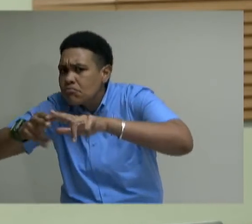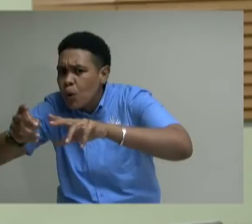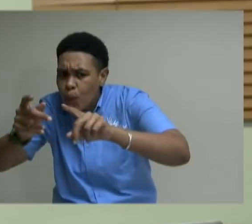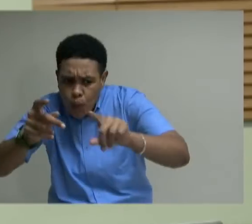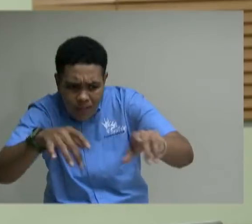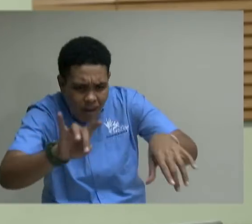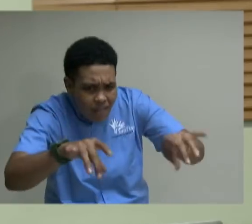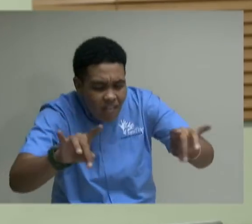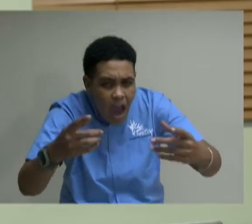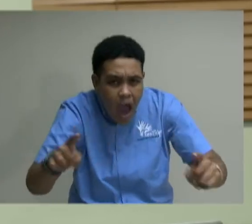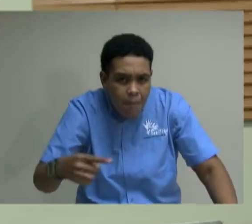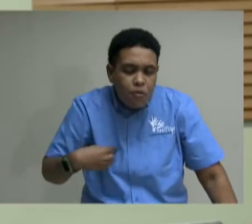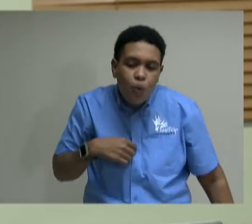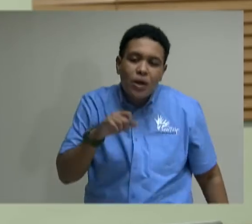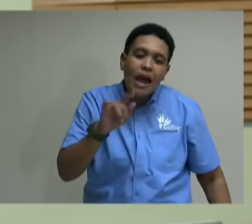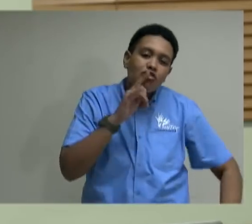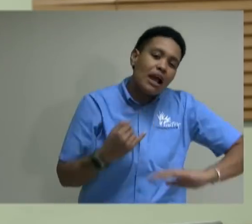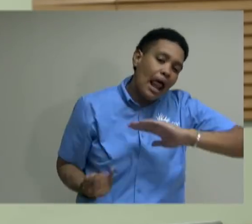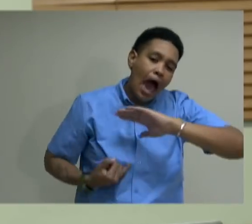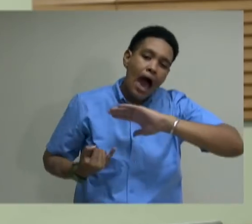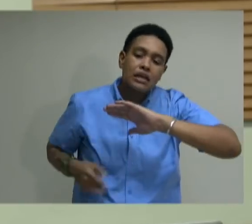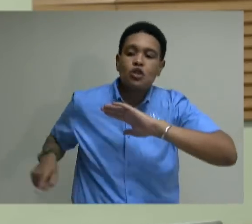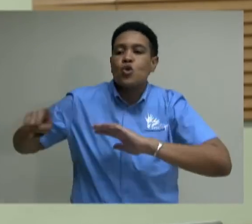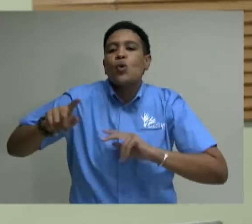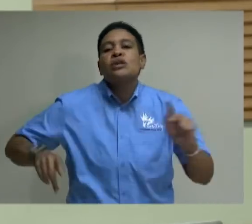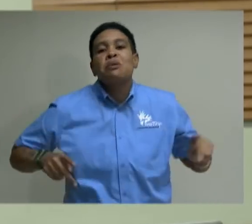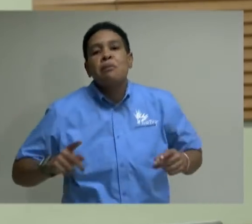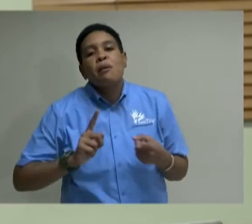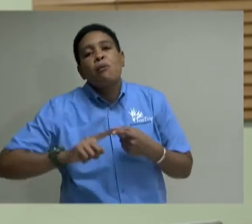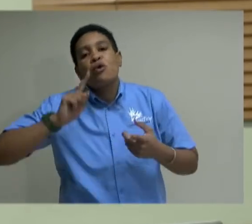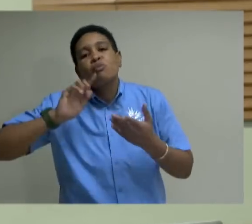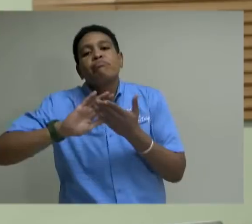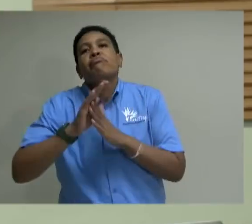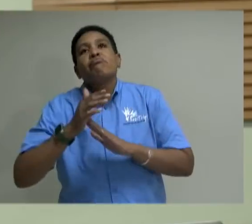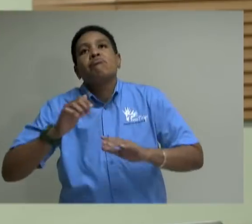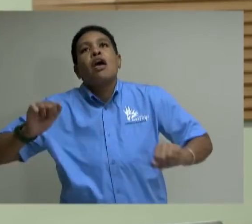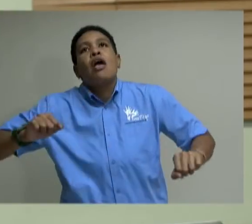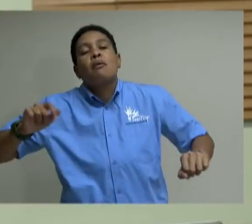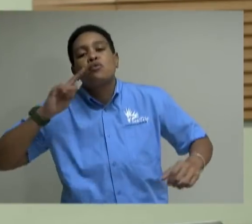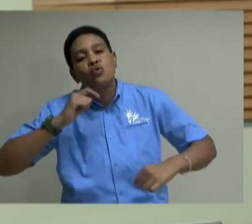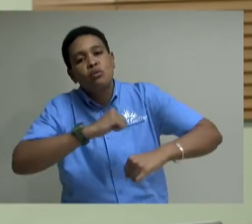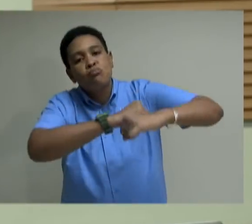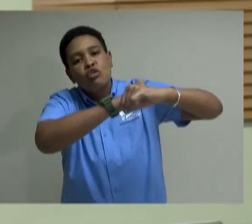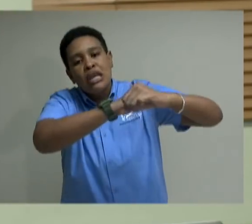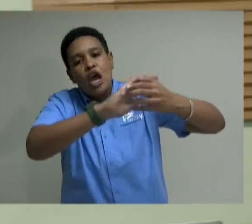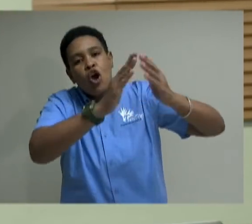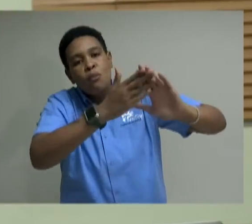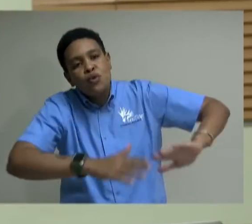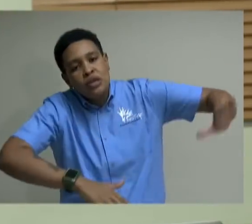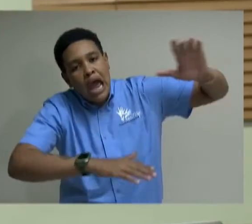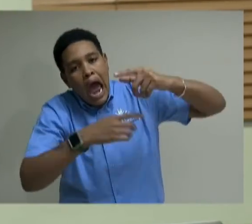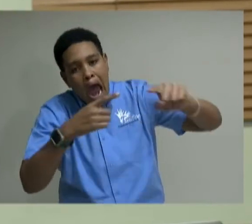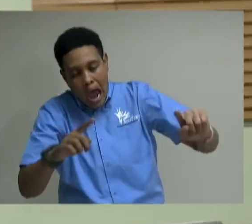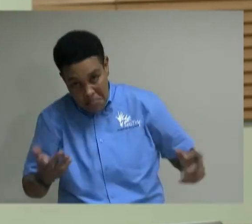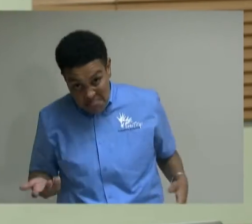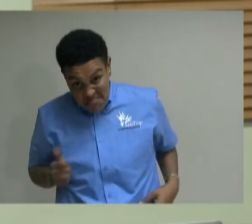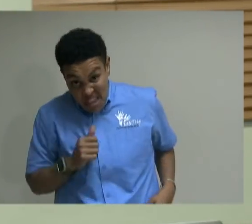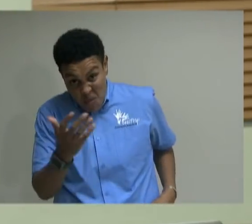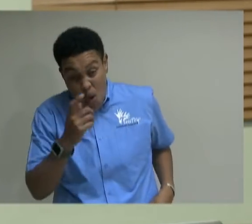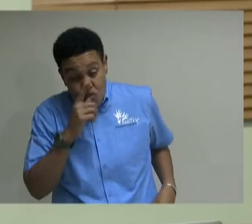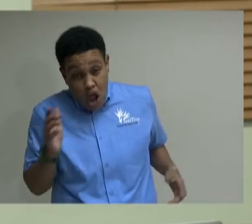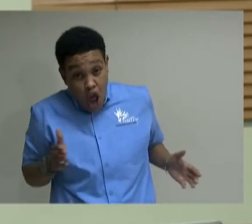quickly, so that we can isolate those persons and be able to protect the rest of the community. So I want